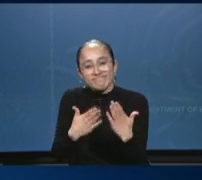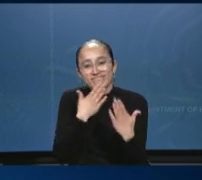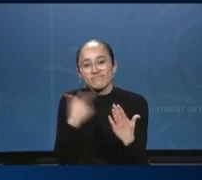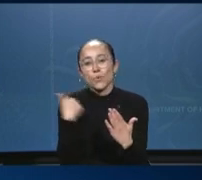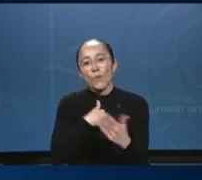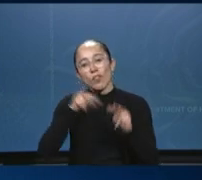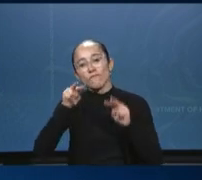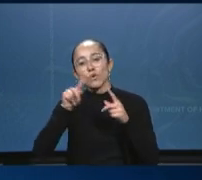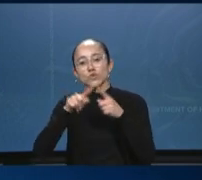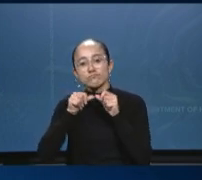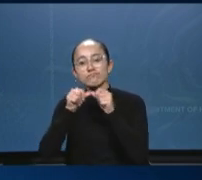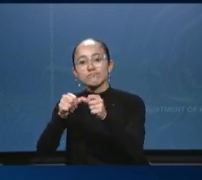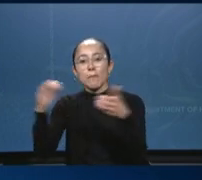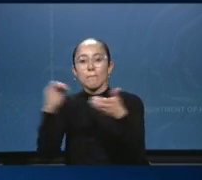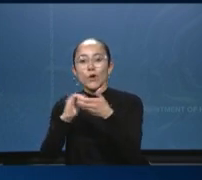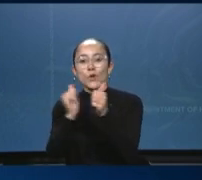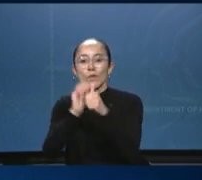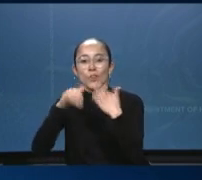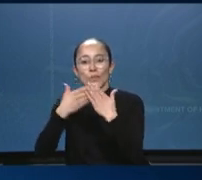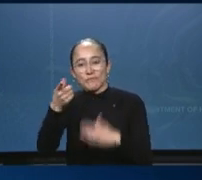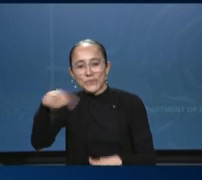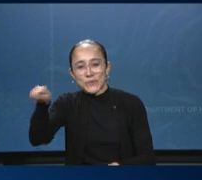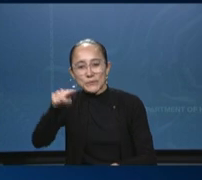to continuing to partner with you.